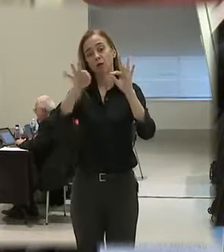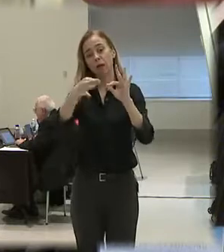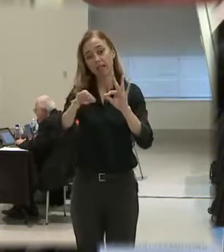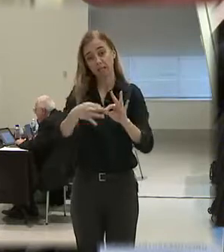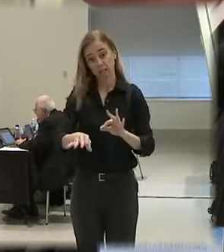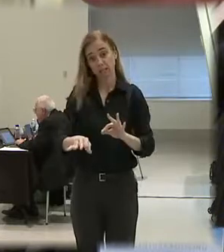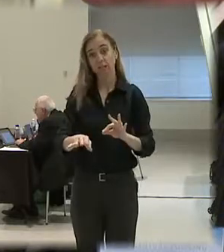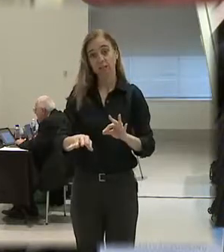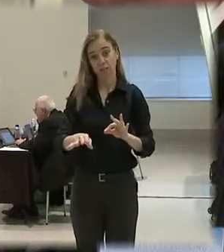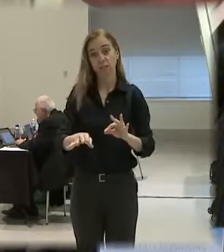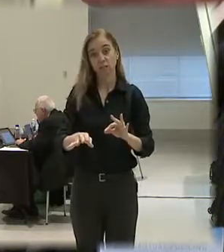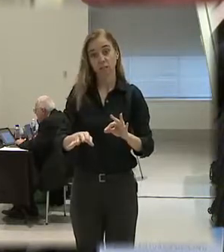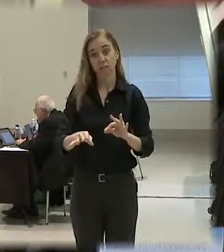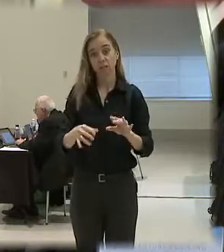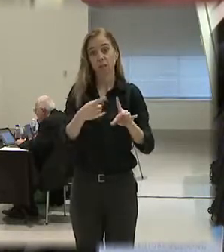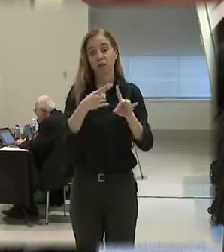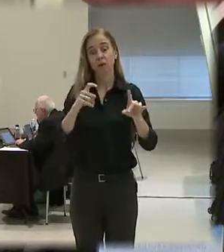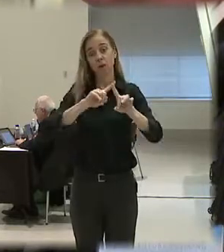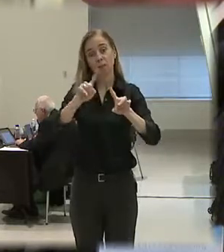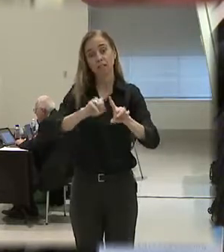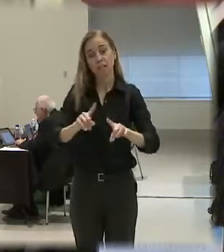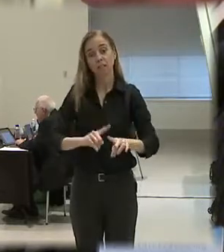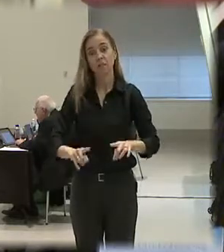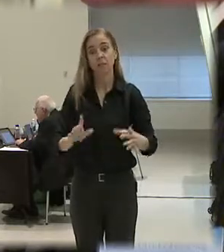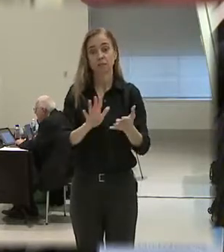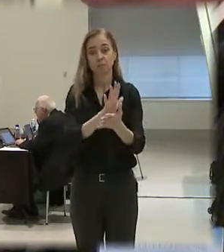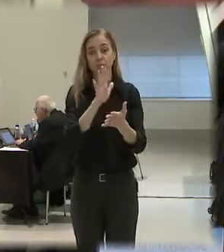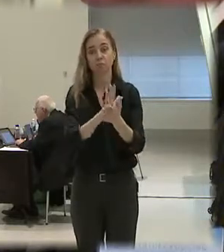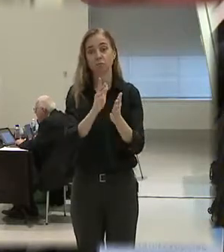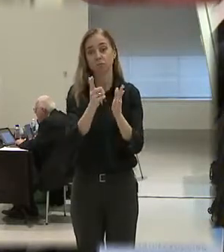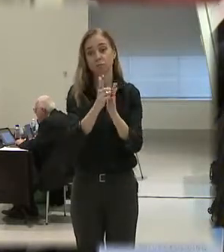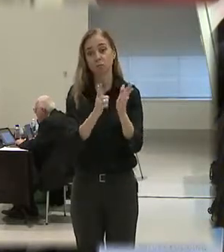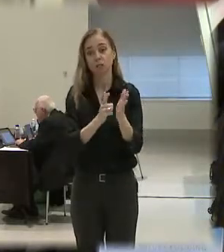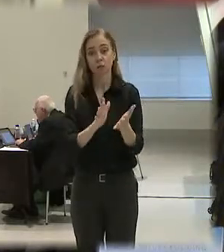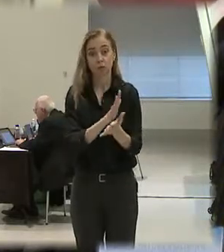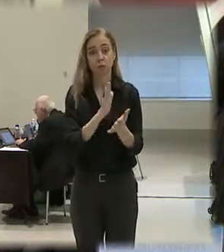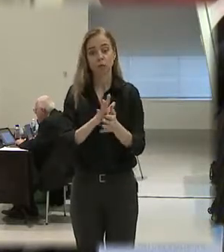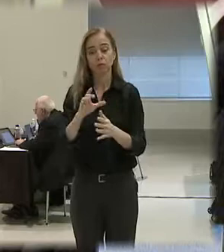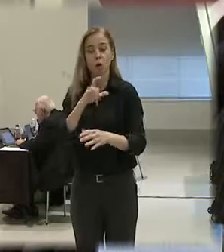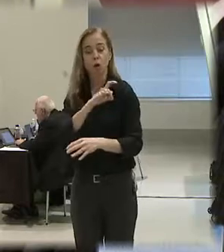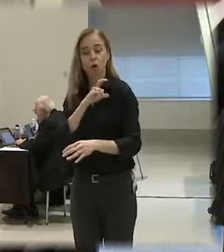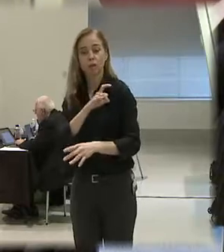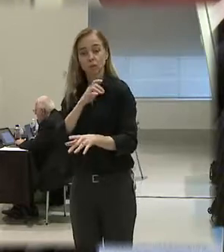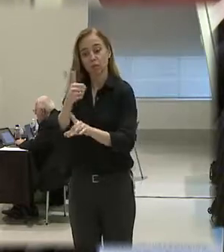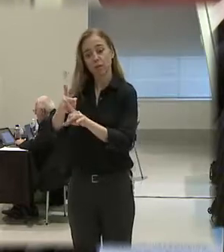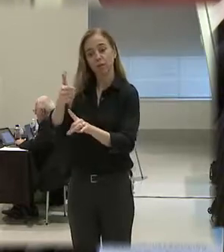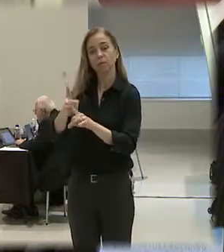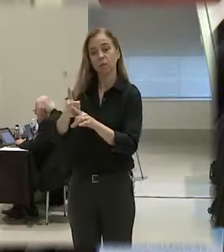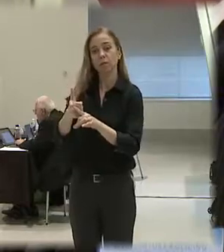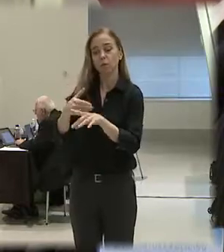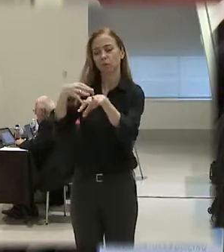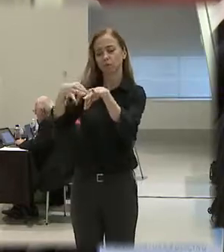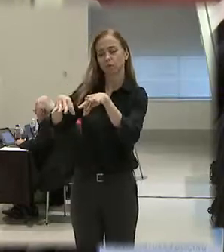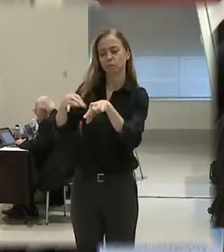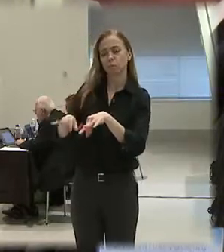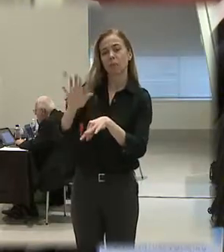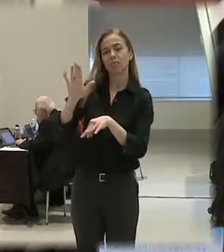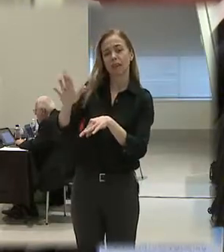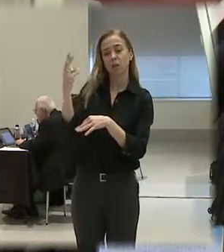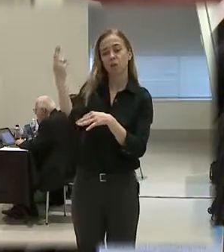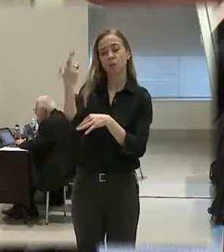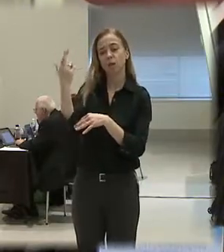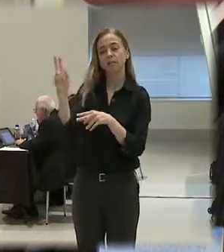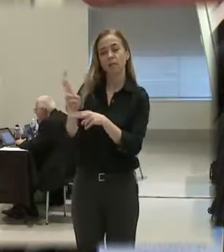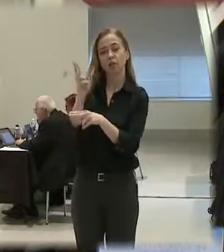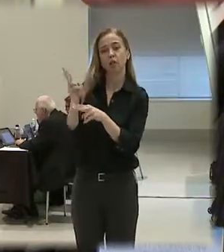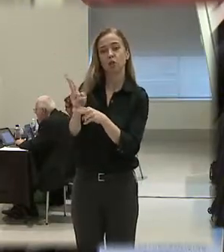that I got from depositions the other day where officers were justifying use of force